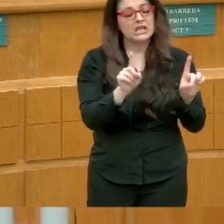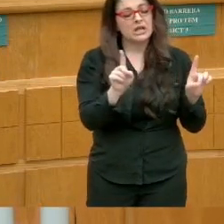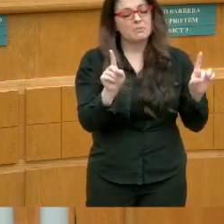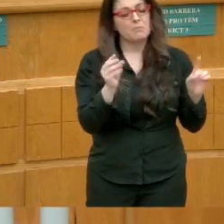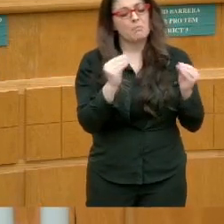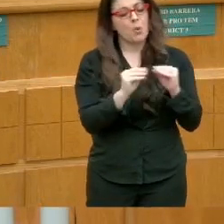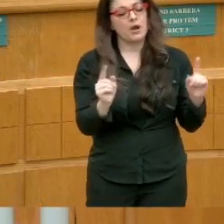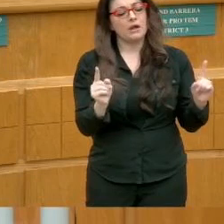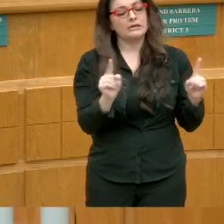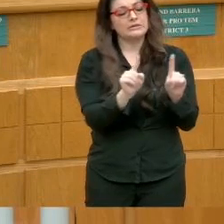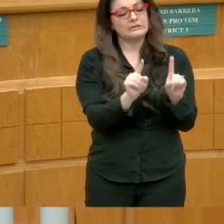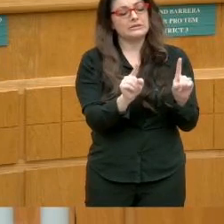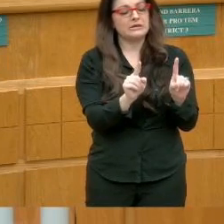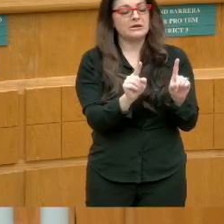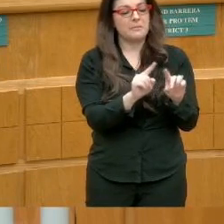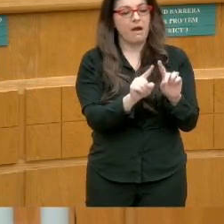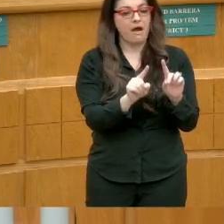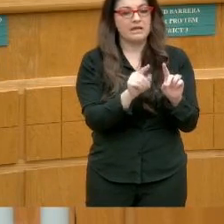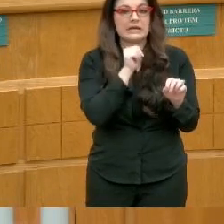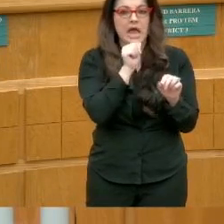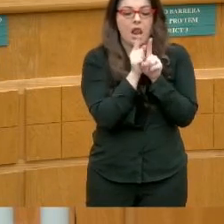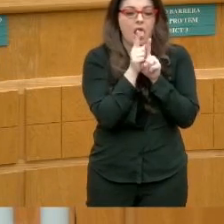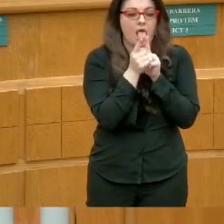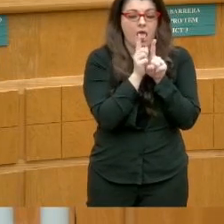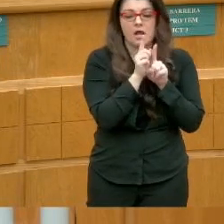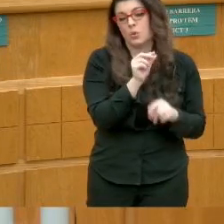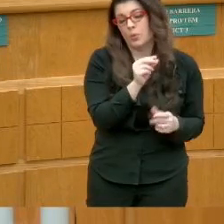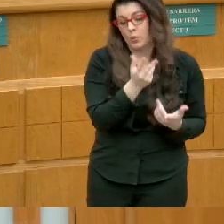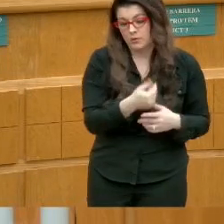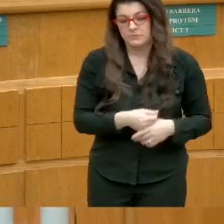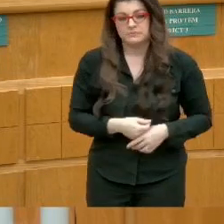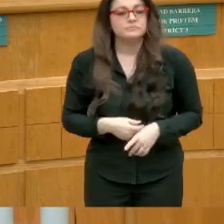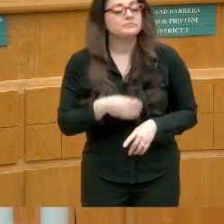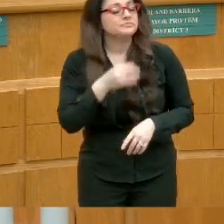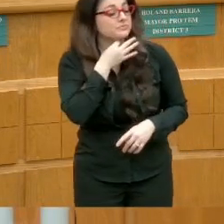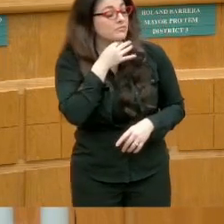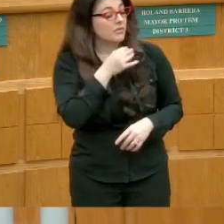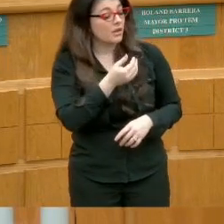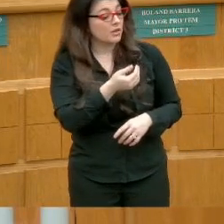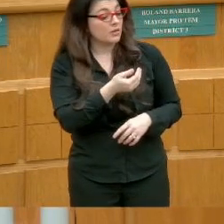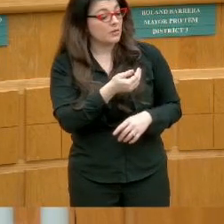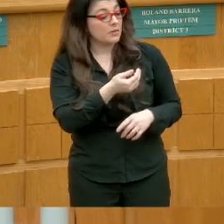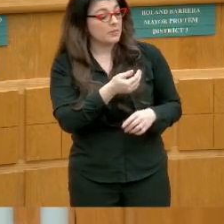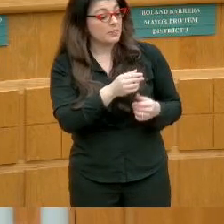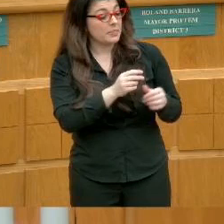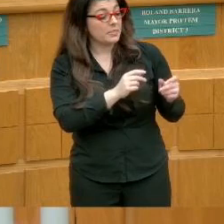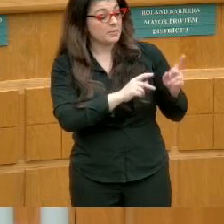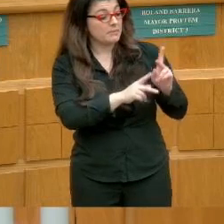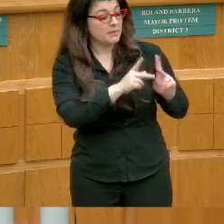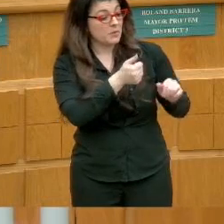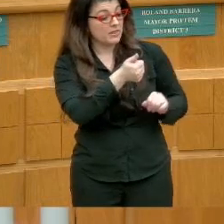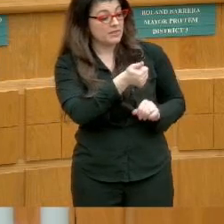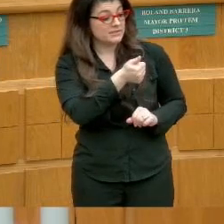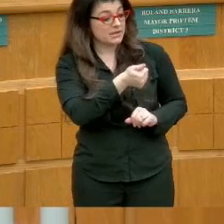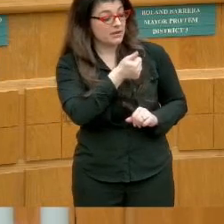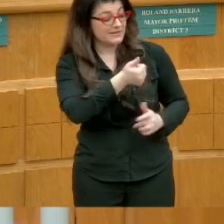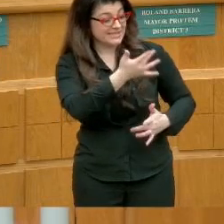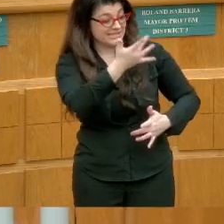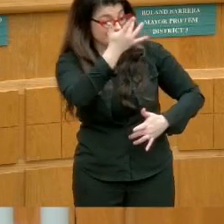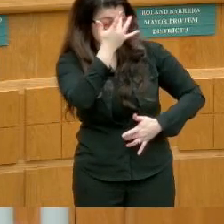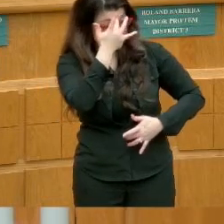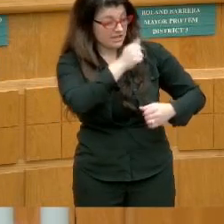other. So. And do you know what their role was, the first positive case? Like what exactly they did in the